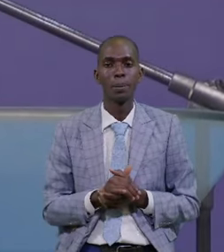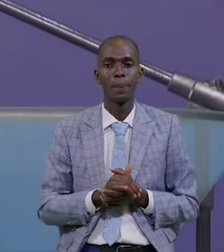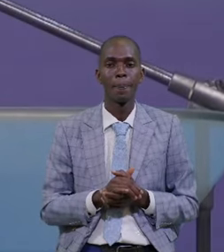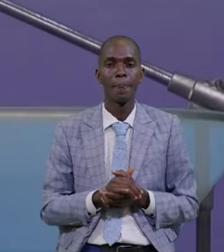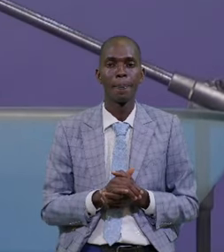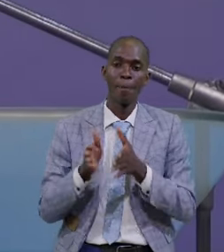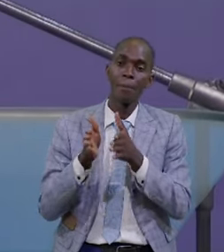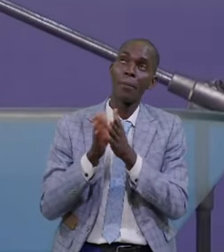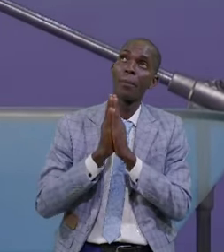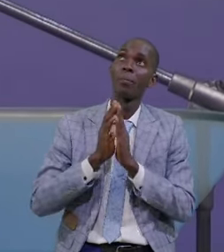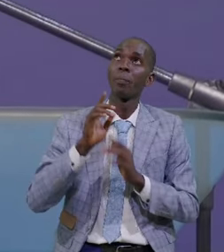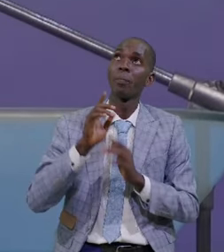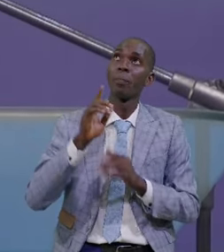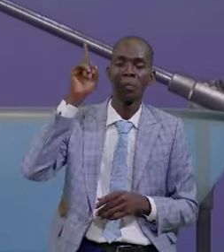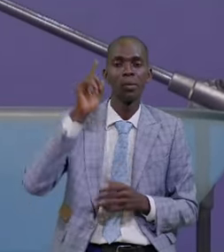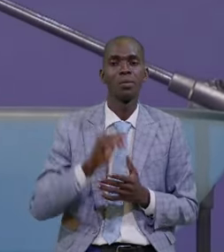Ask him.